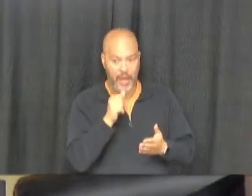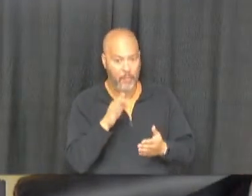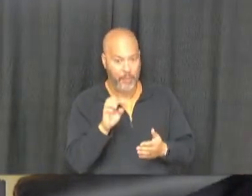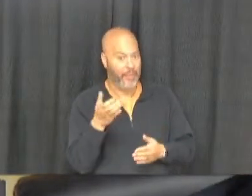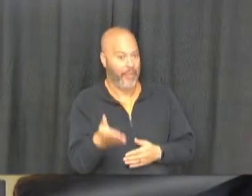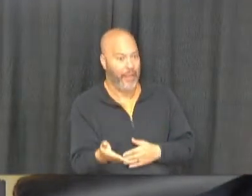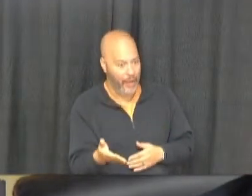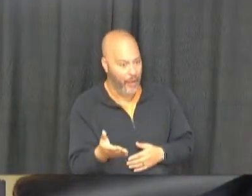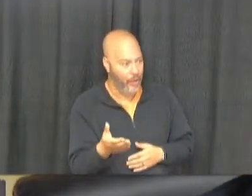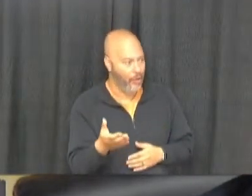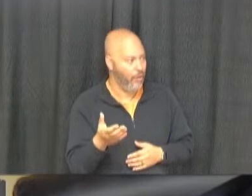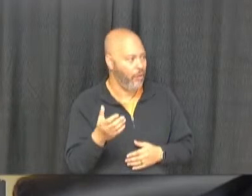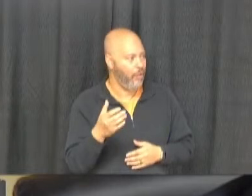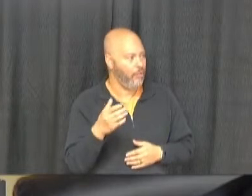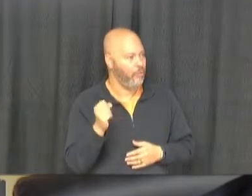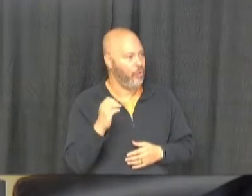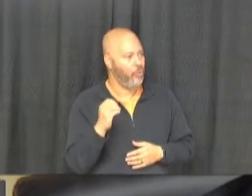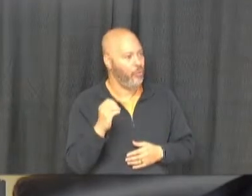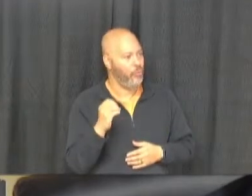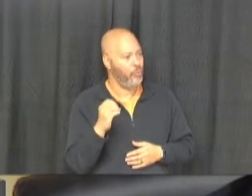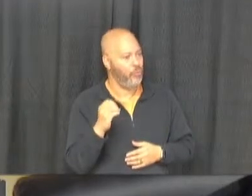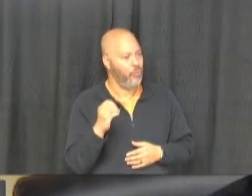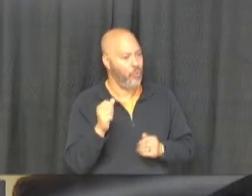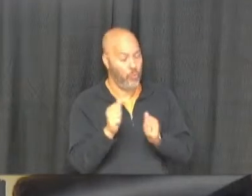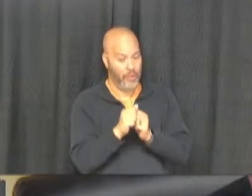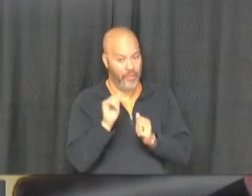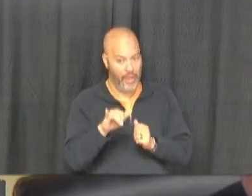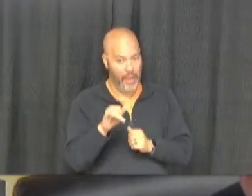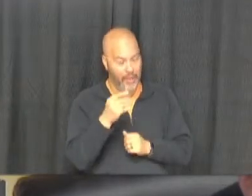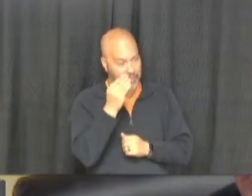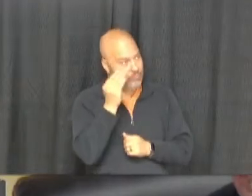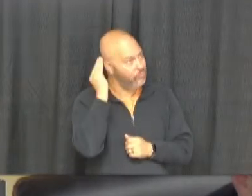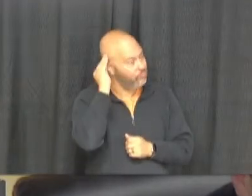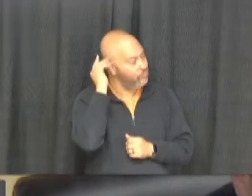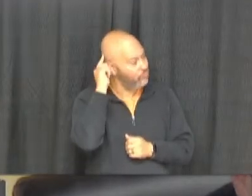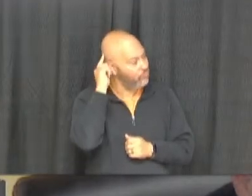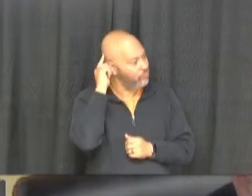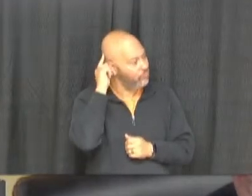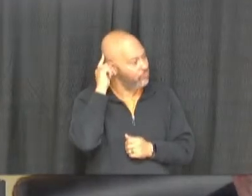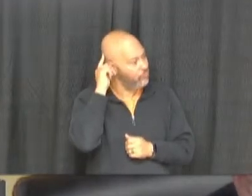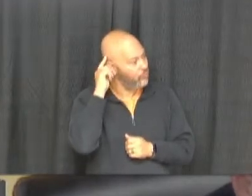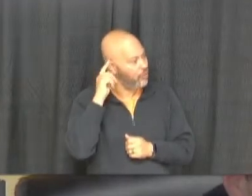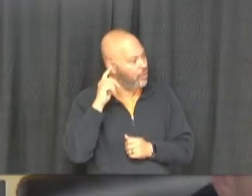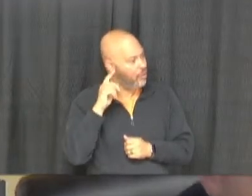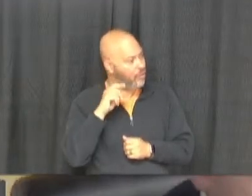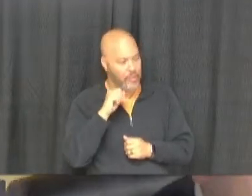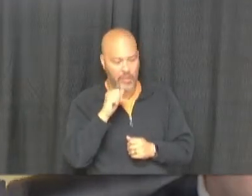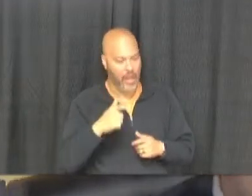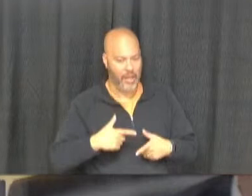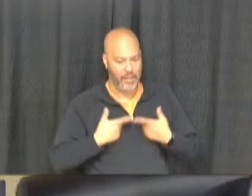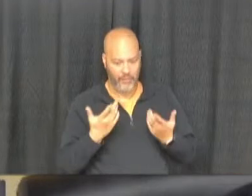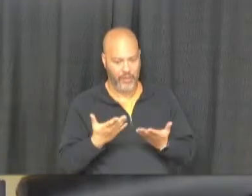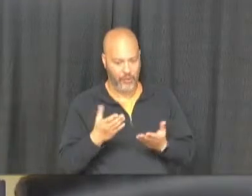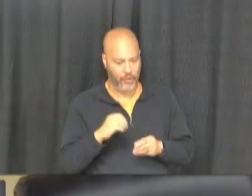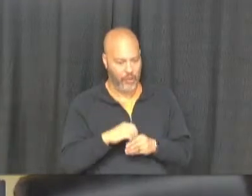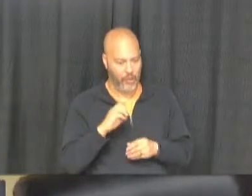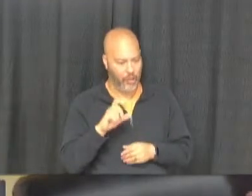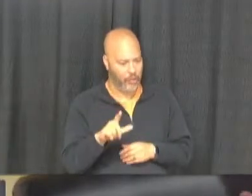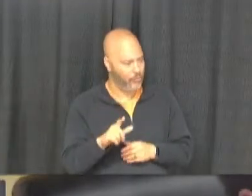exist, looking for somebody. So with that in mind, and the people don't live in Clarksville, they're not Clarksville residents.